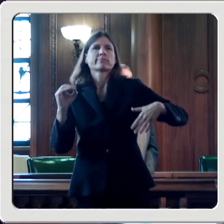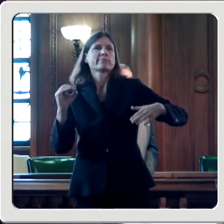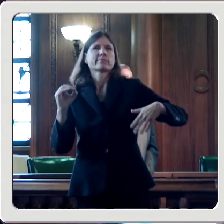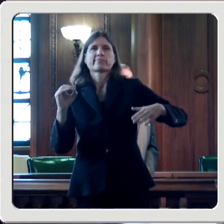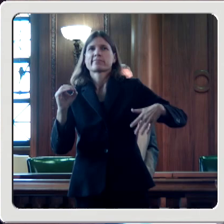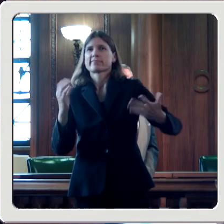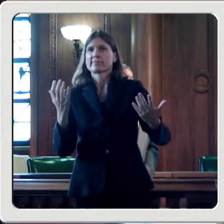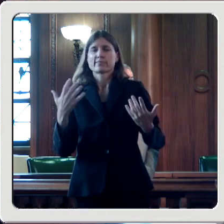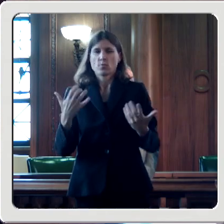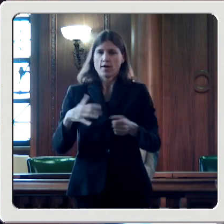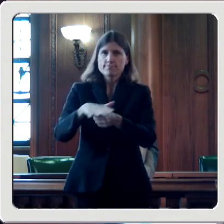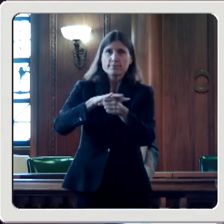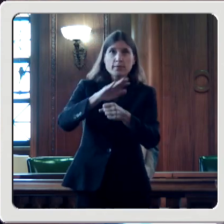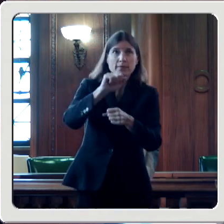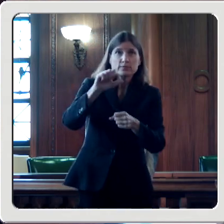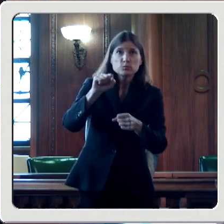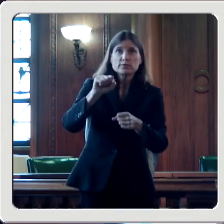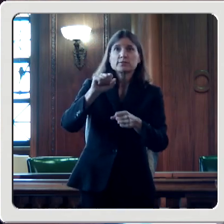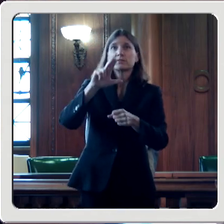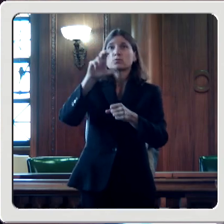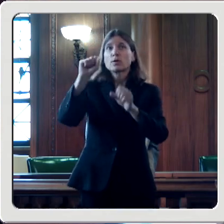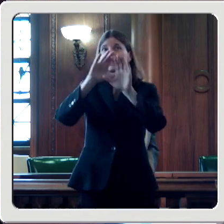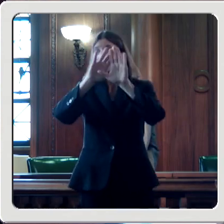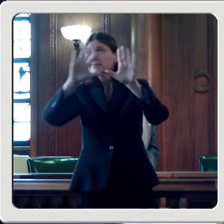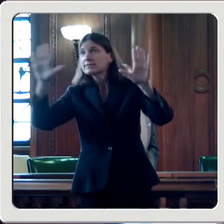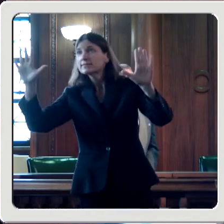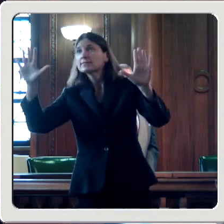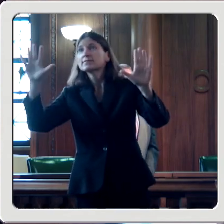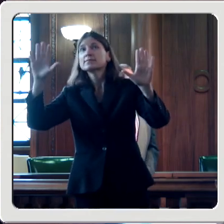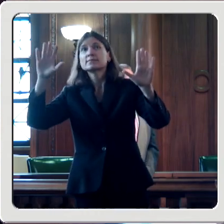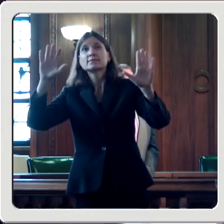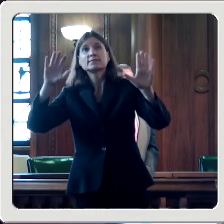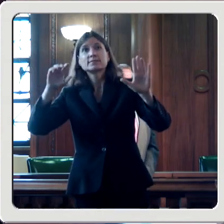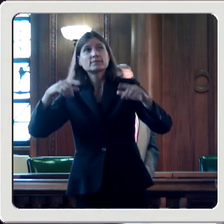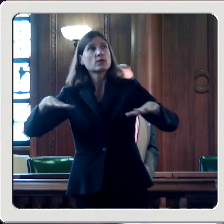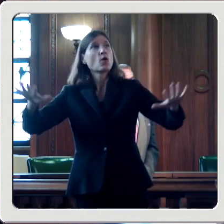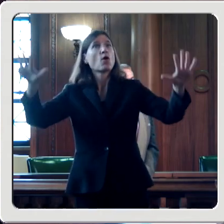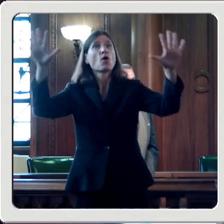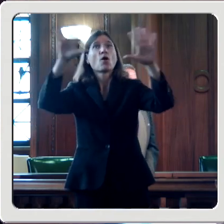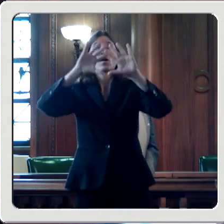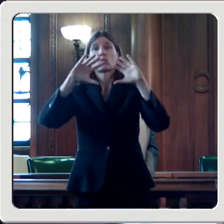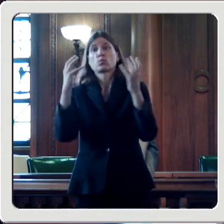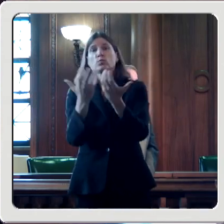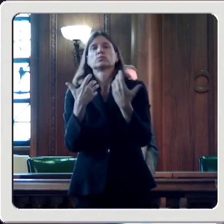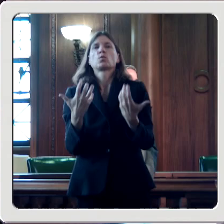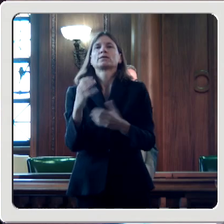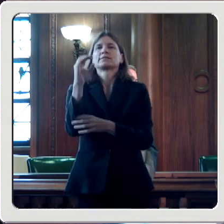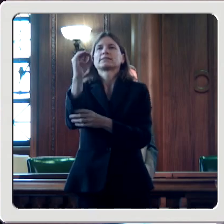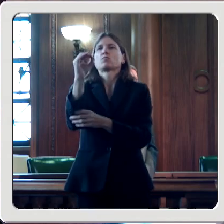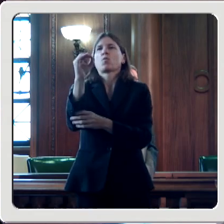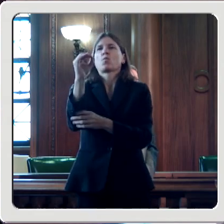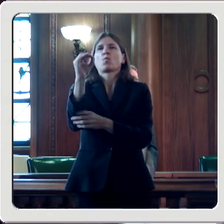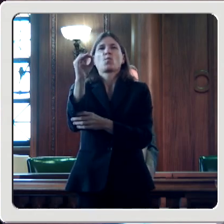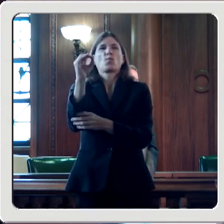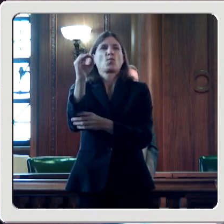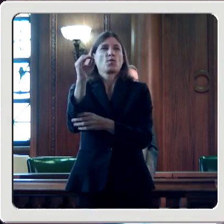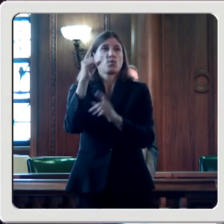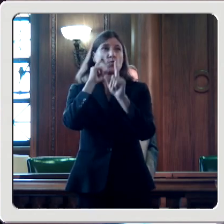we have no, or as close to it as possible, new COVID infections day after